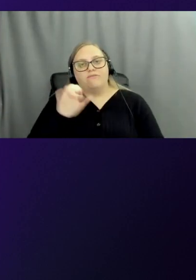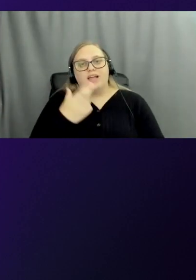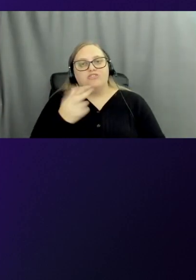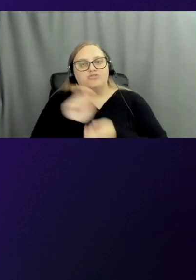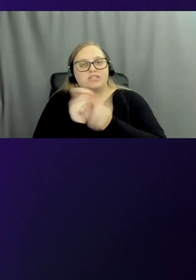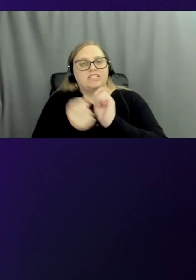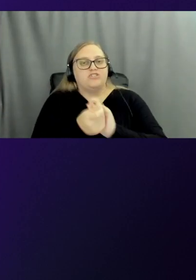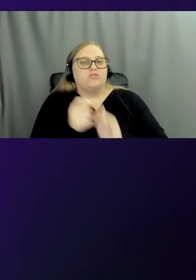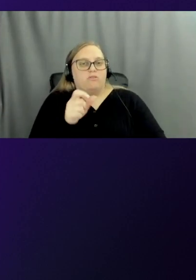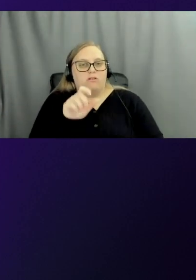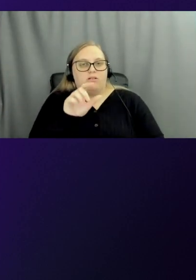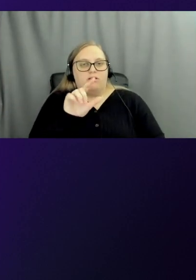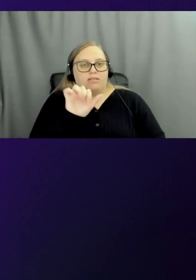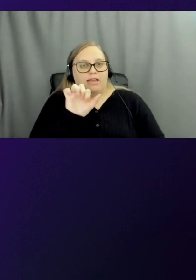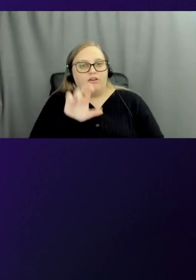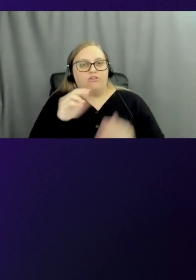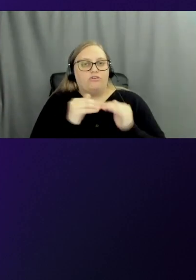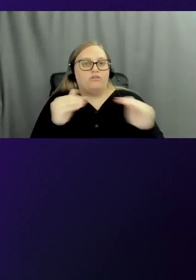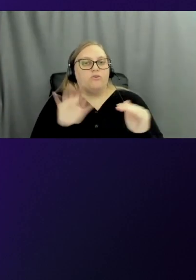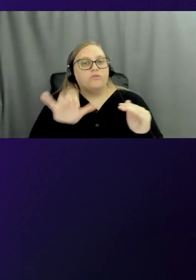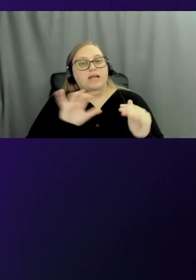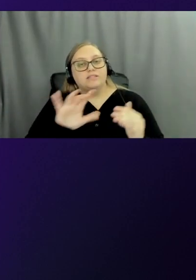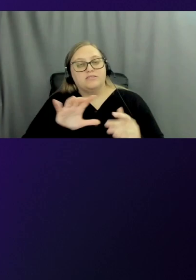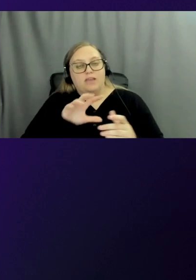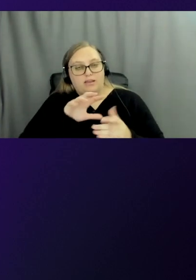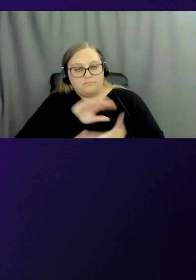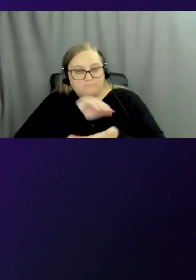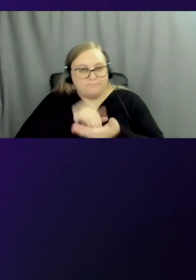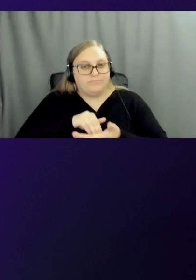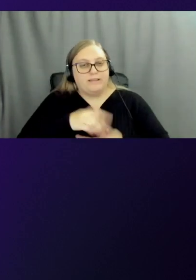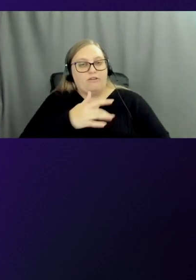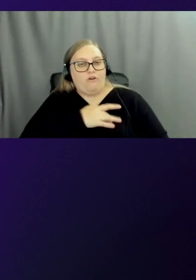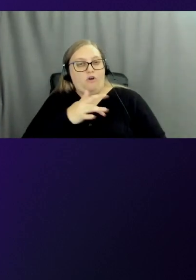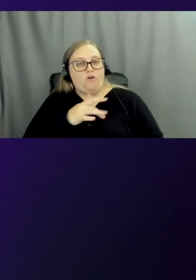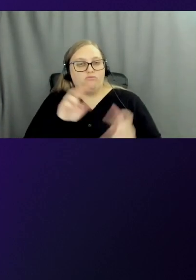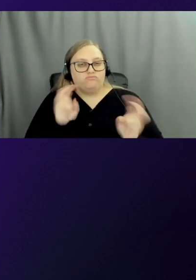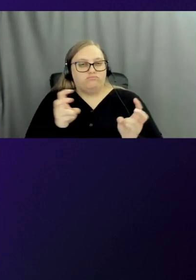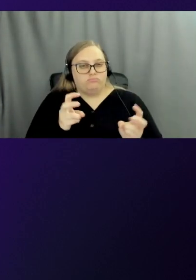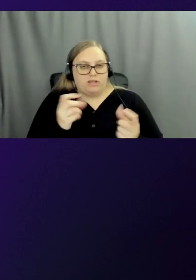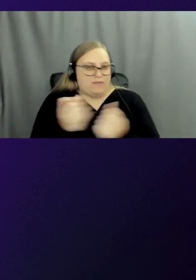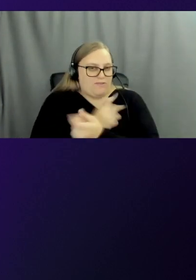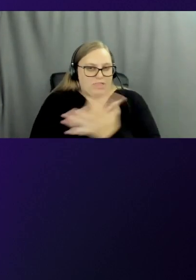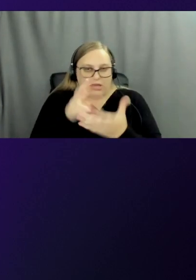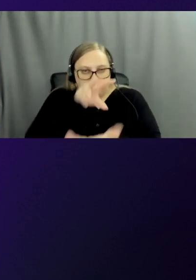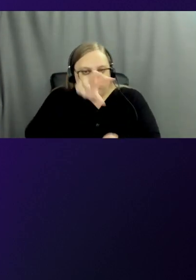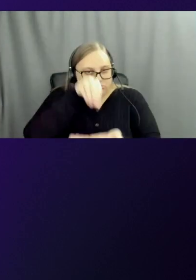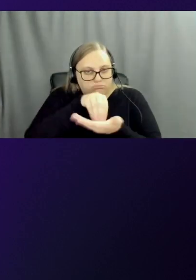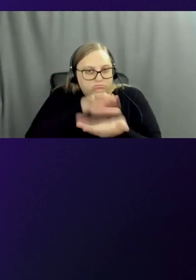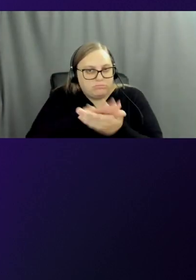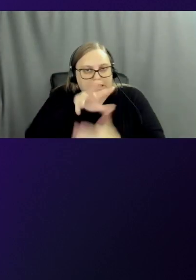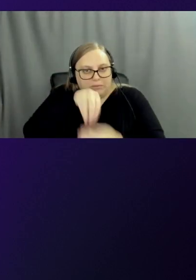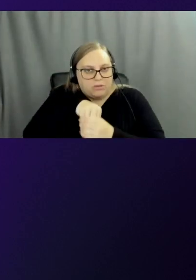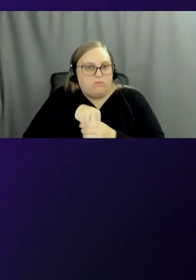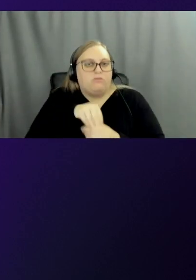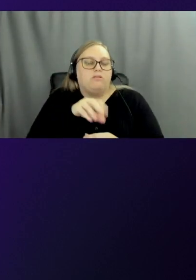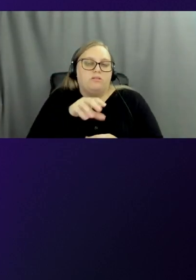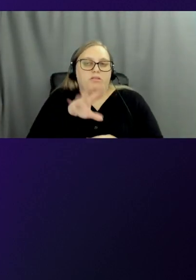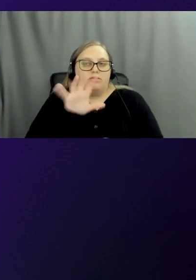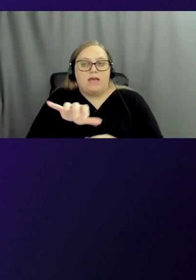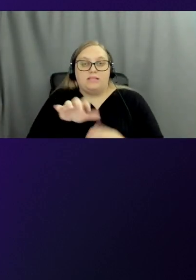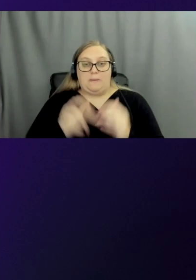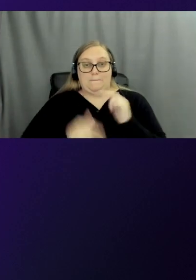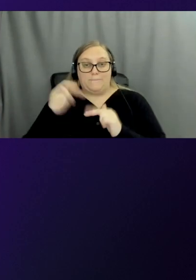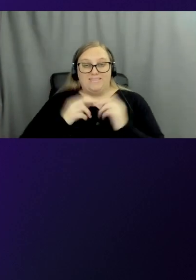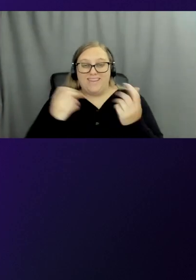is actually the heart of all the things that we are trying to do with the Nitro SSDs. And by building the whole stack ourselves